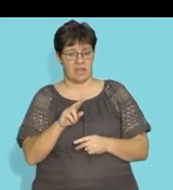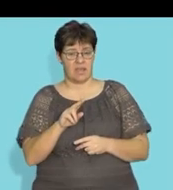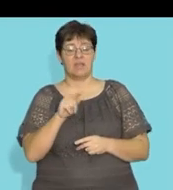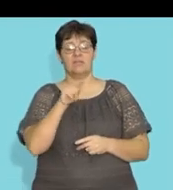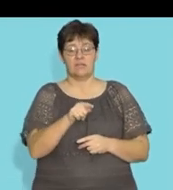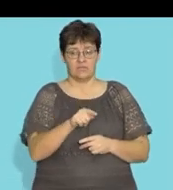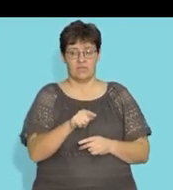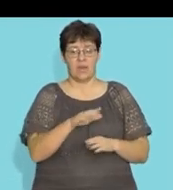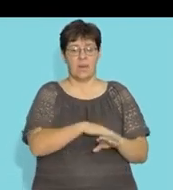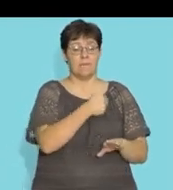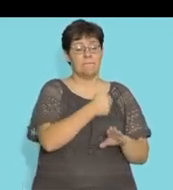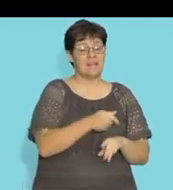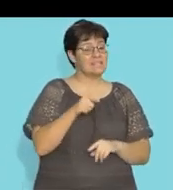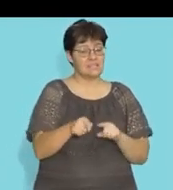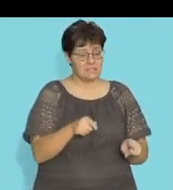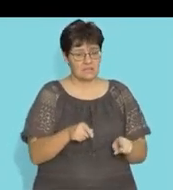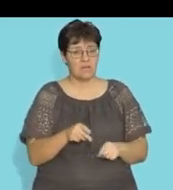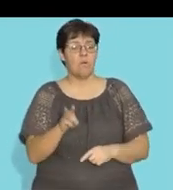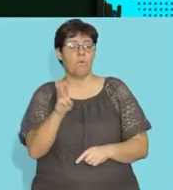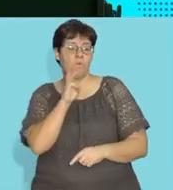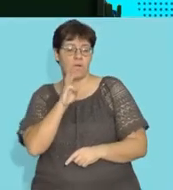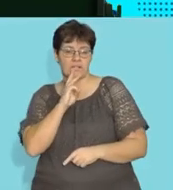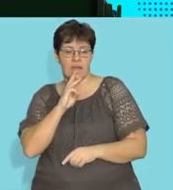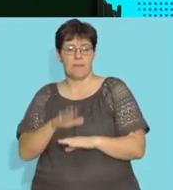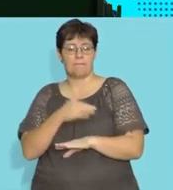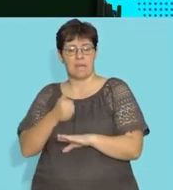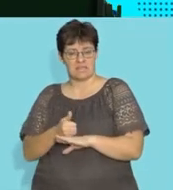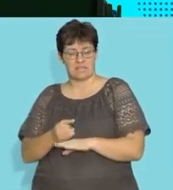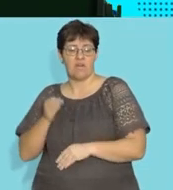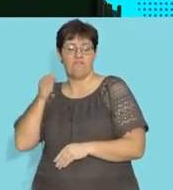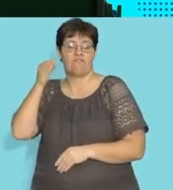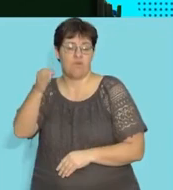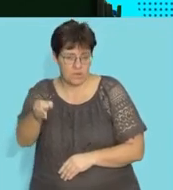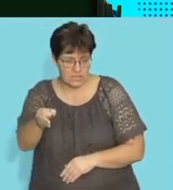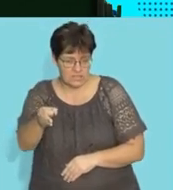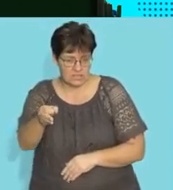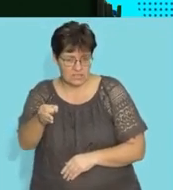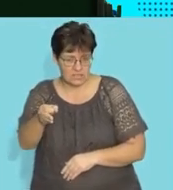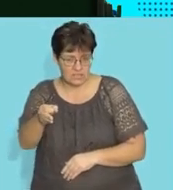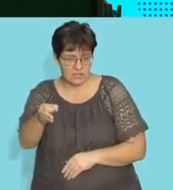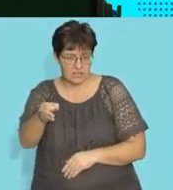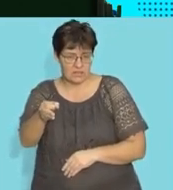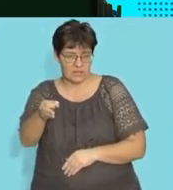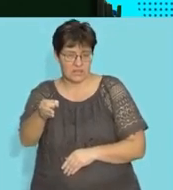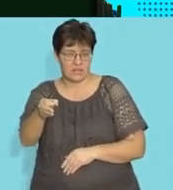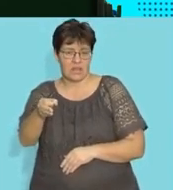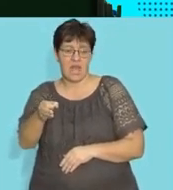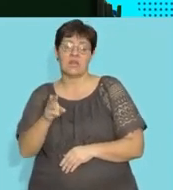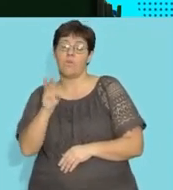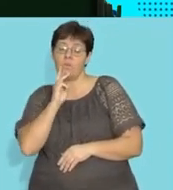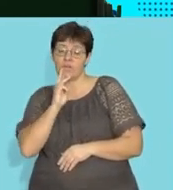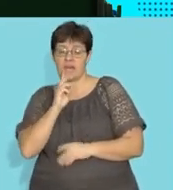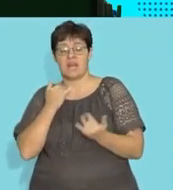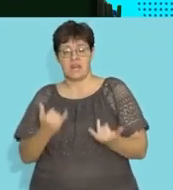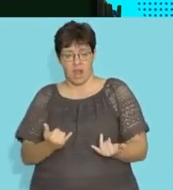second pair of conjugate acid base is the water is now the base in the forward reaction, and